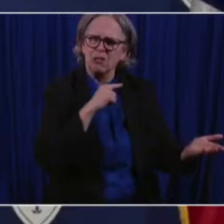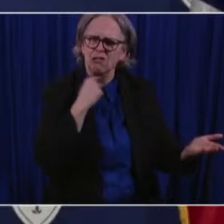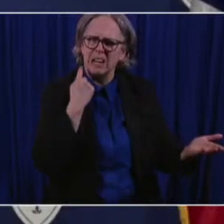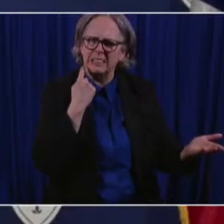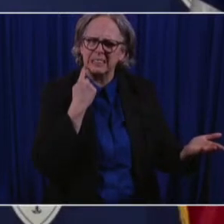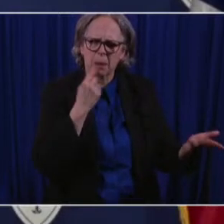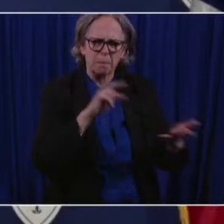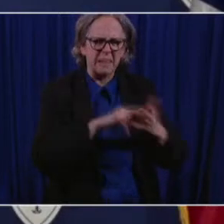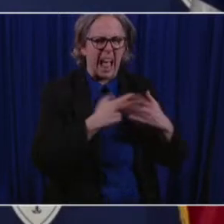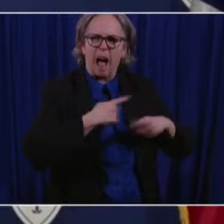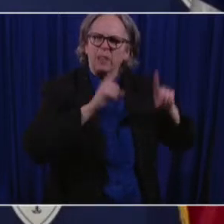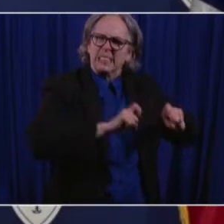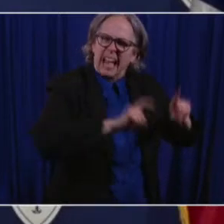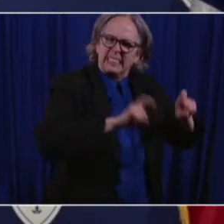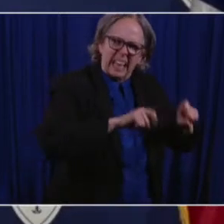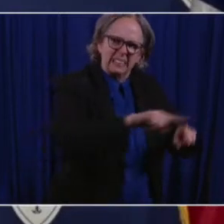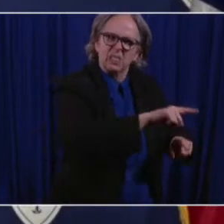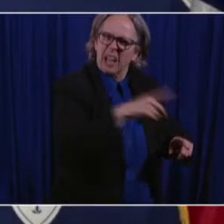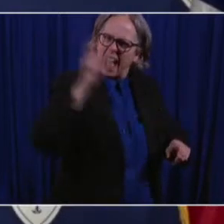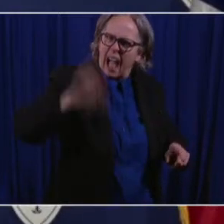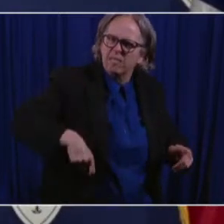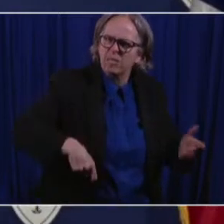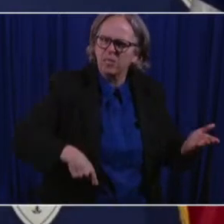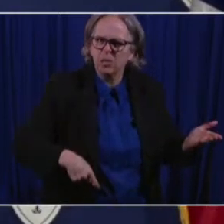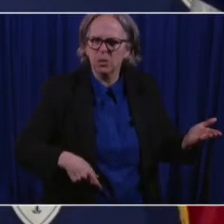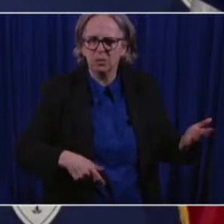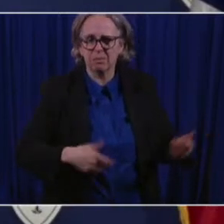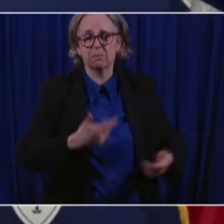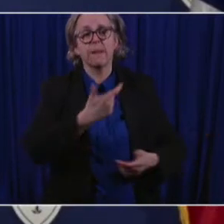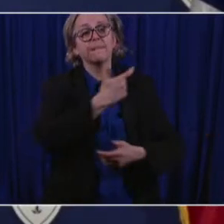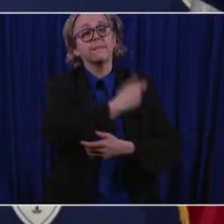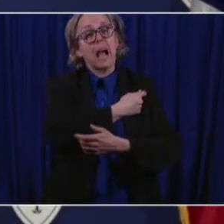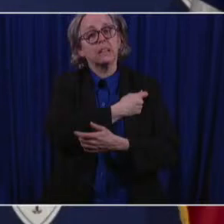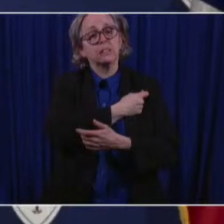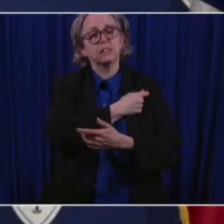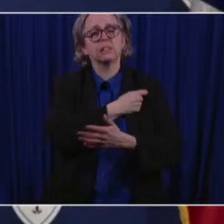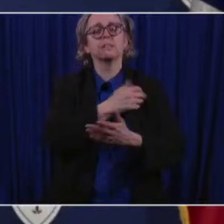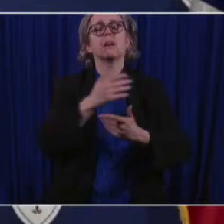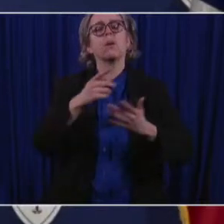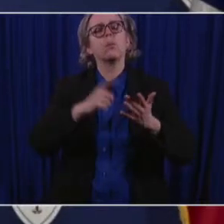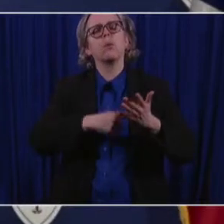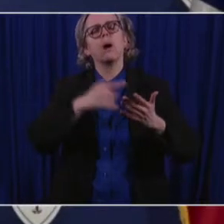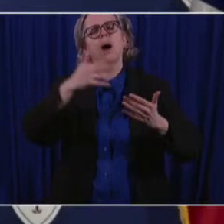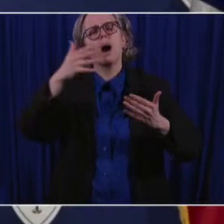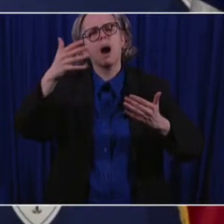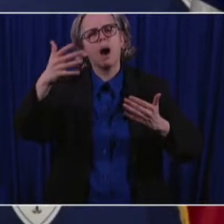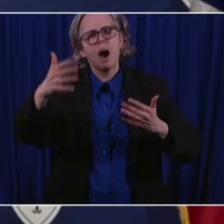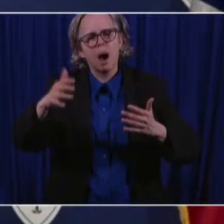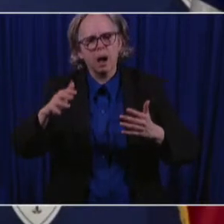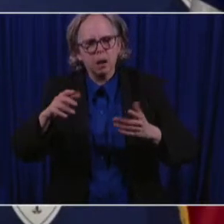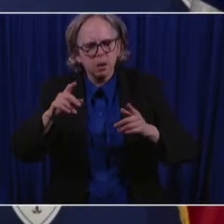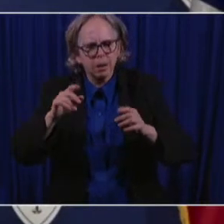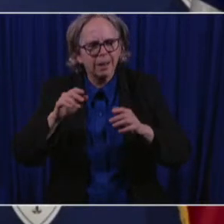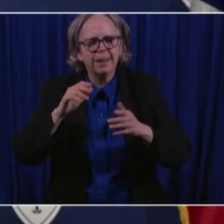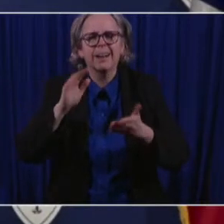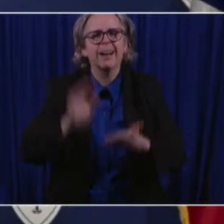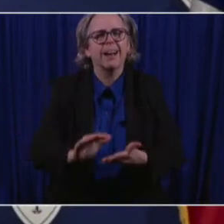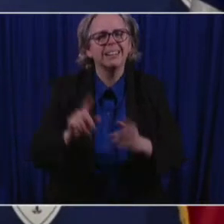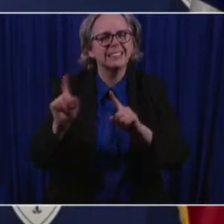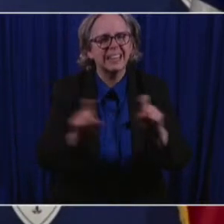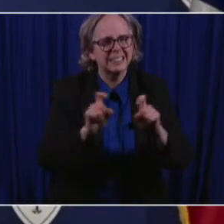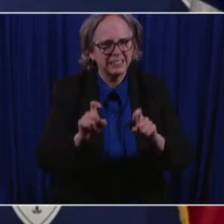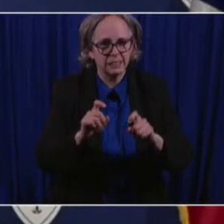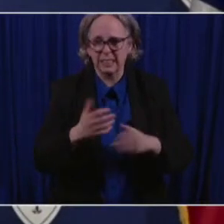testing. We are seeing employers who are making, decisions. So, I just